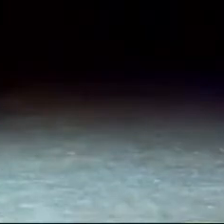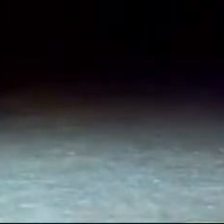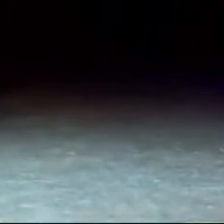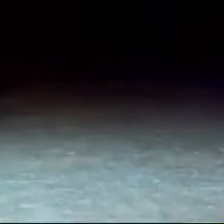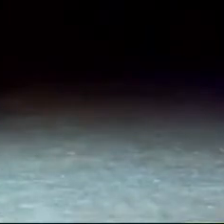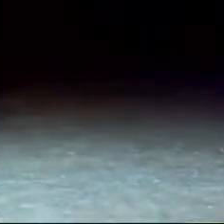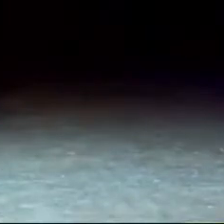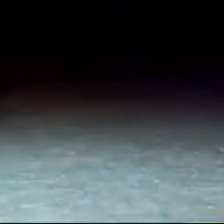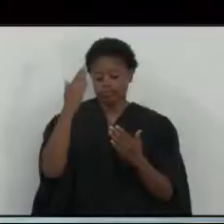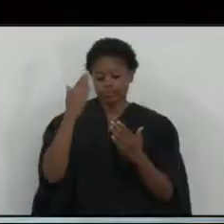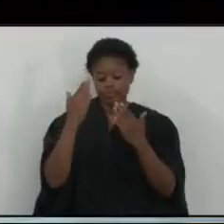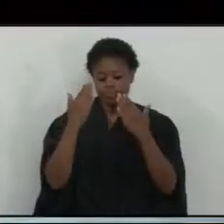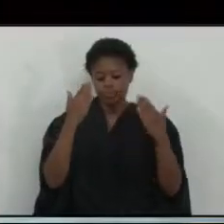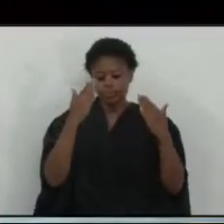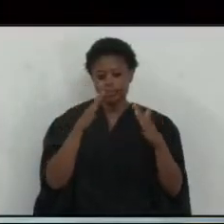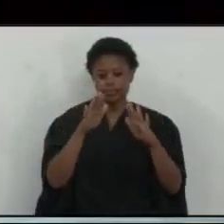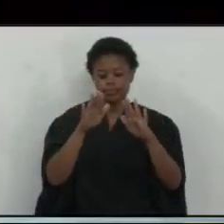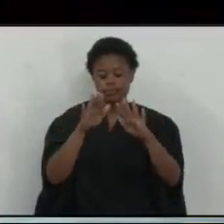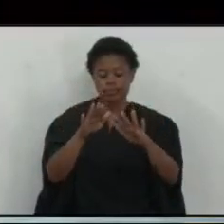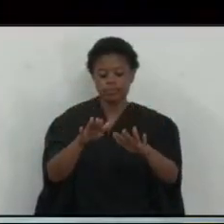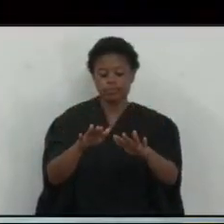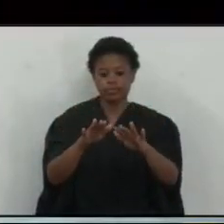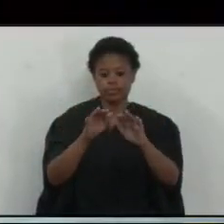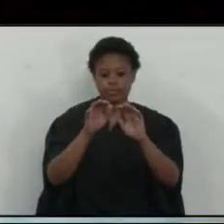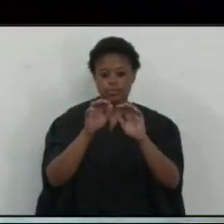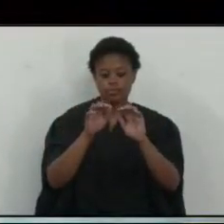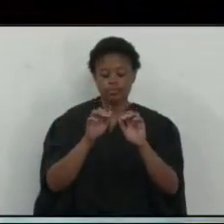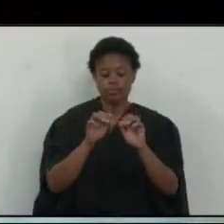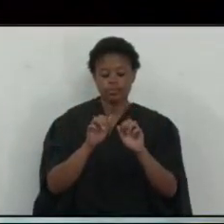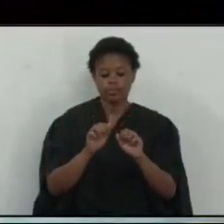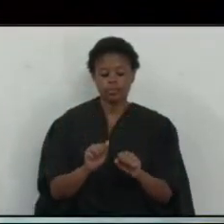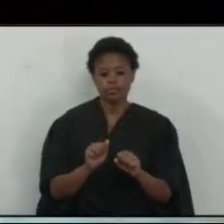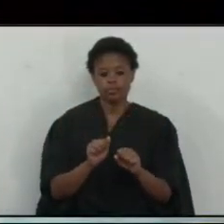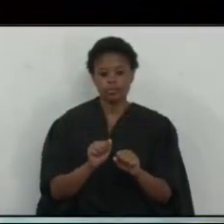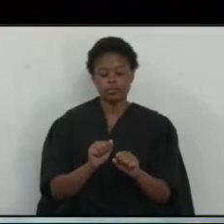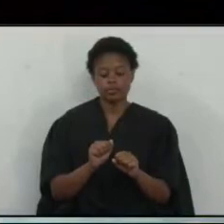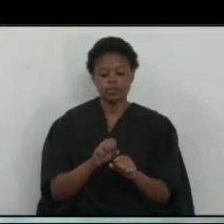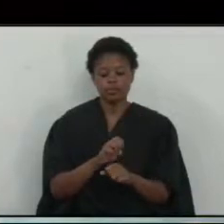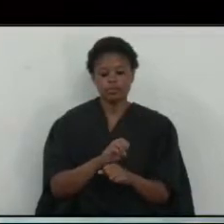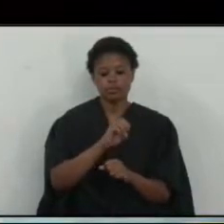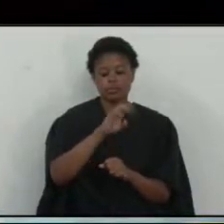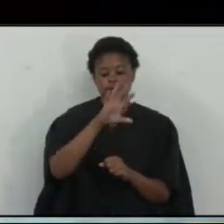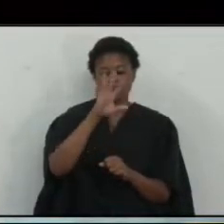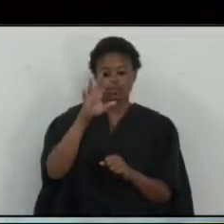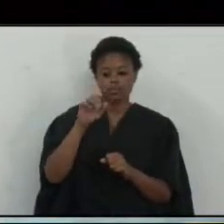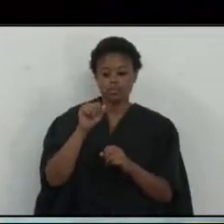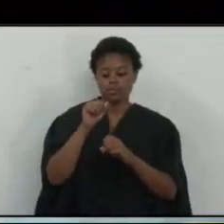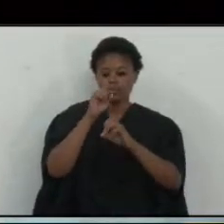Nkosi sikeleni Afrika.